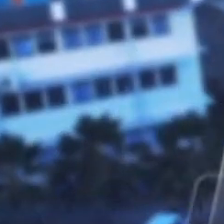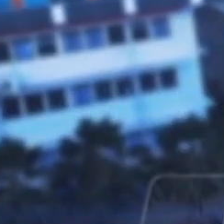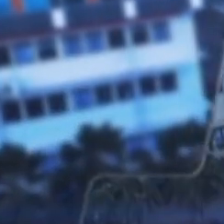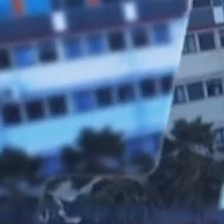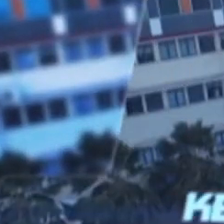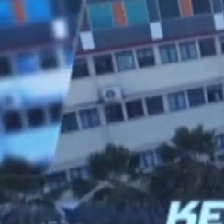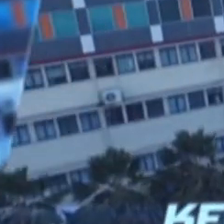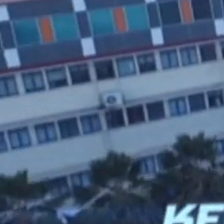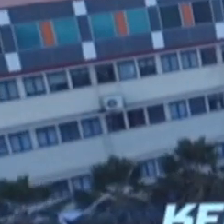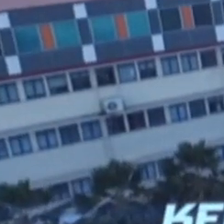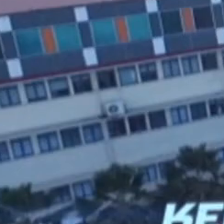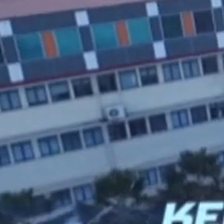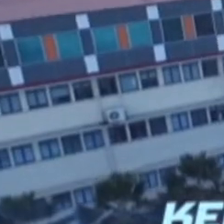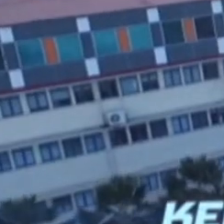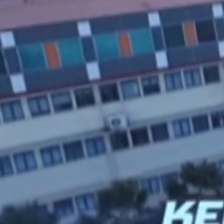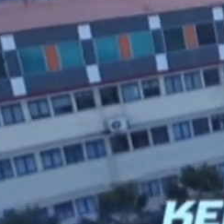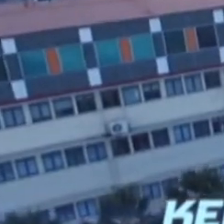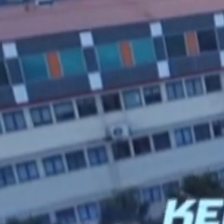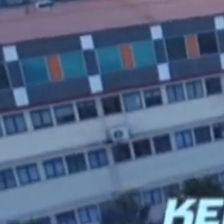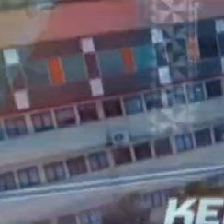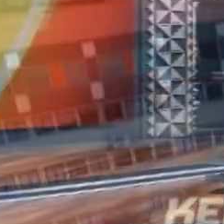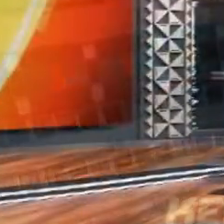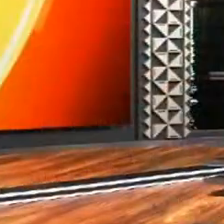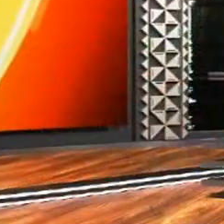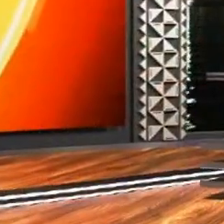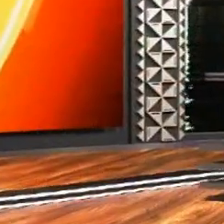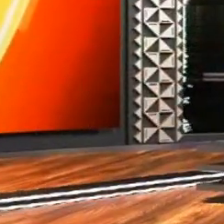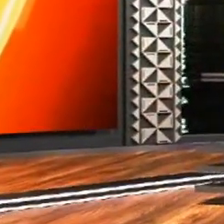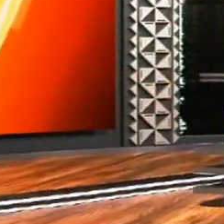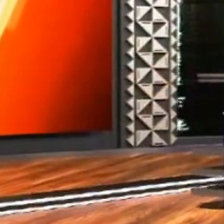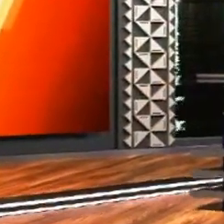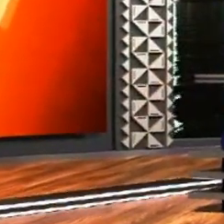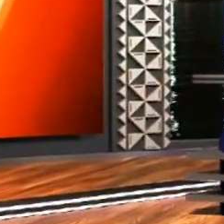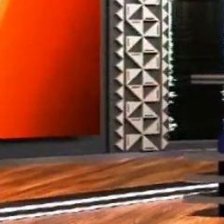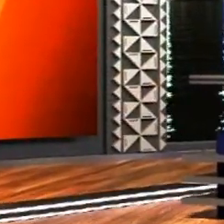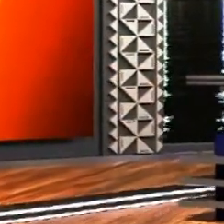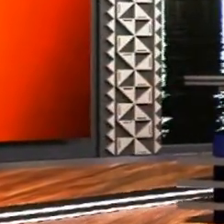From the studios of FBC Suva, Jackie Spade.